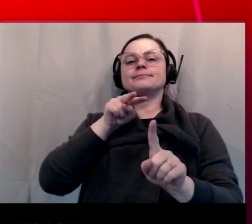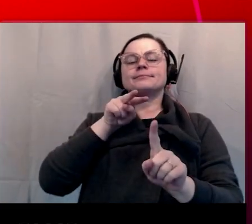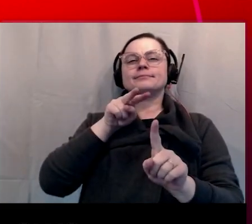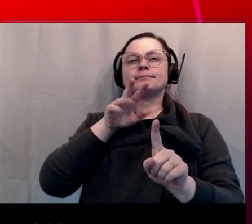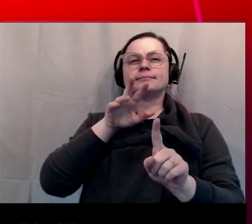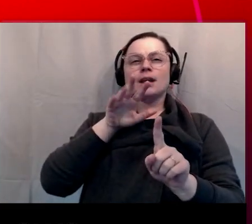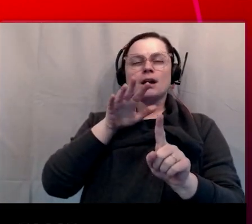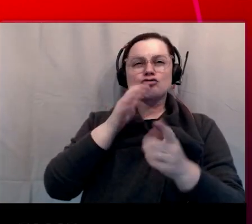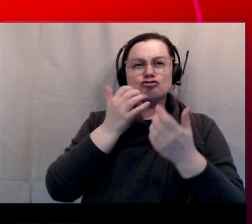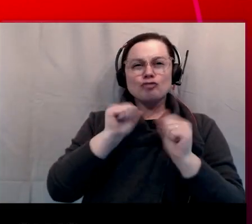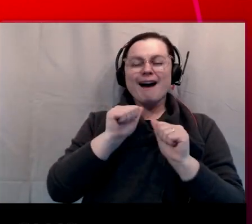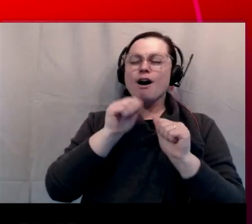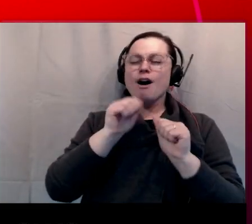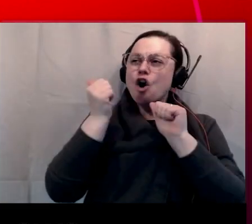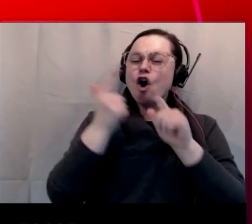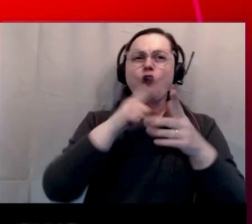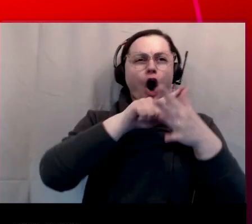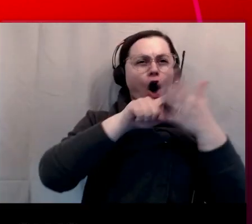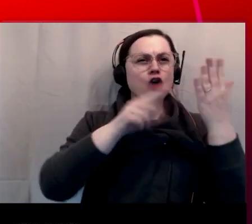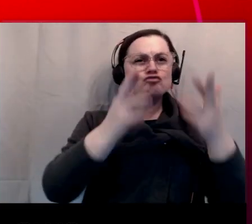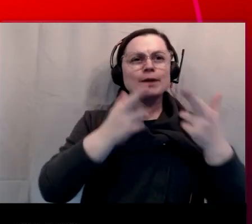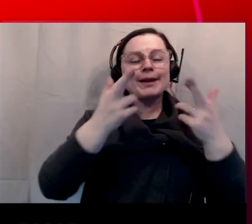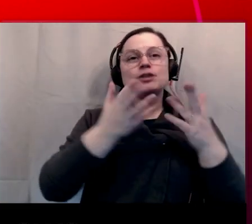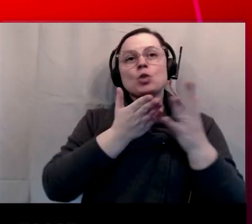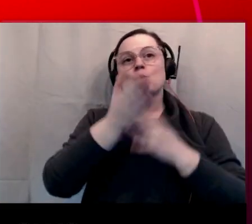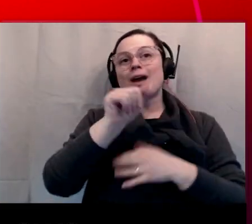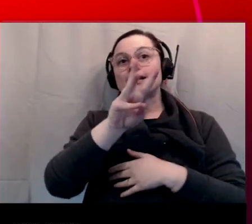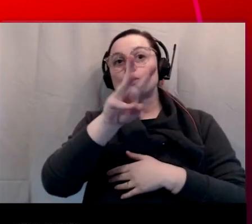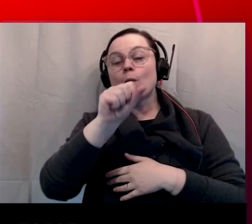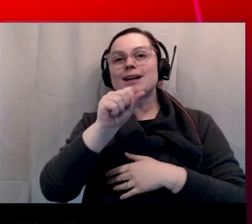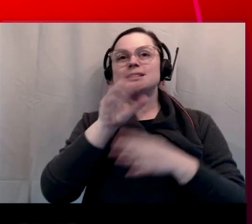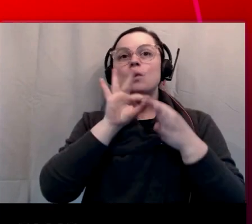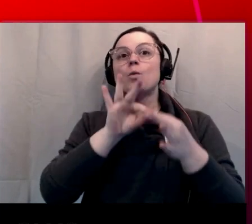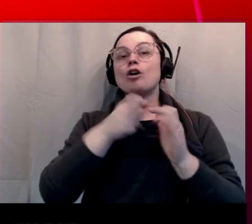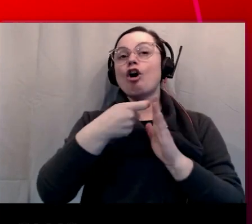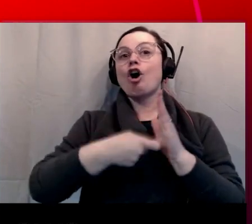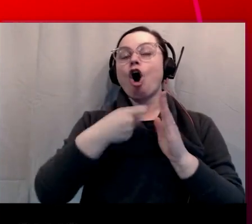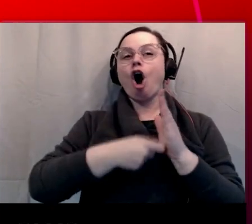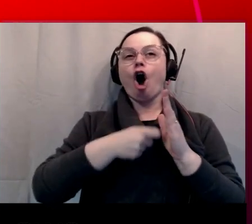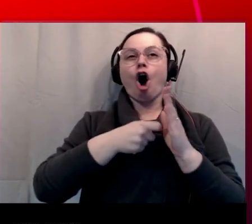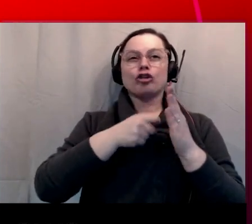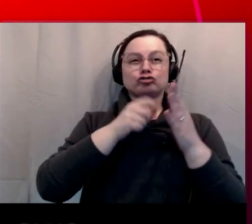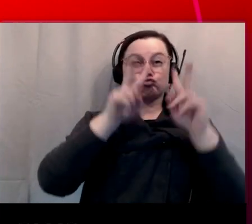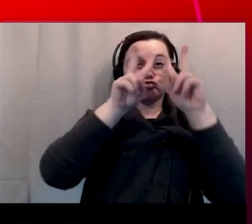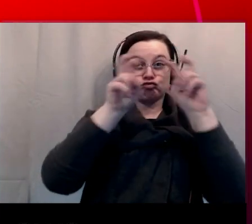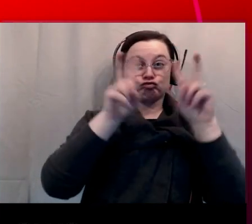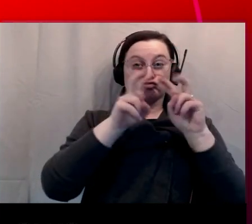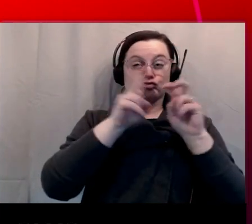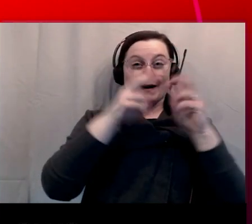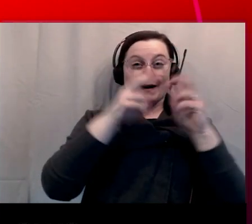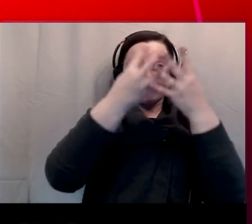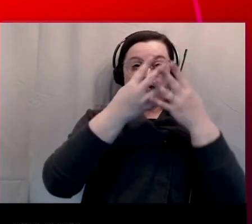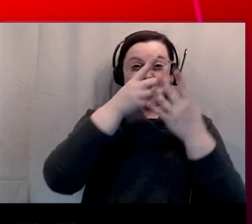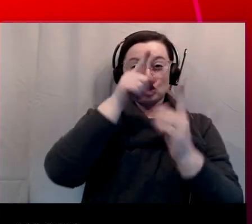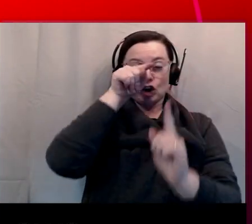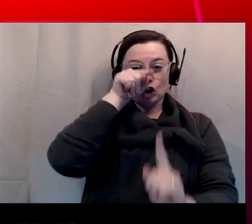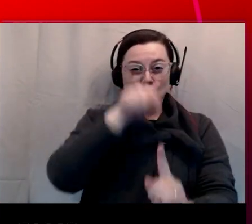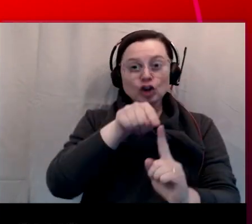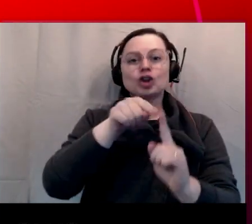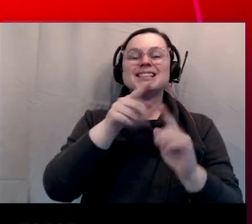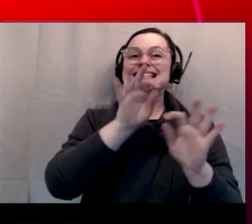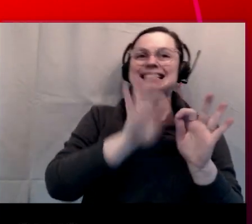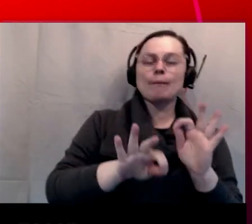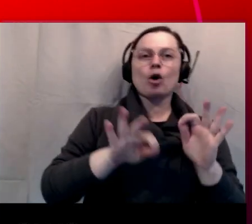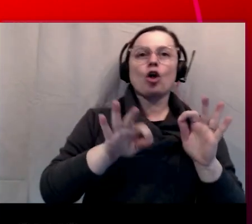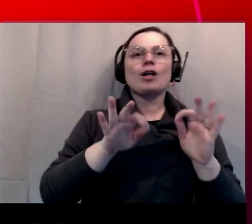every AWS recommendation that has come out around cost. Let's filter them down to the ones that are simple, no-brainer, non-disruptive changes,